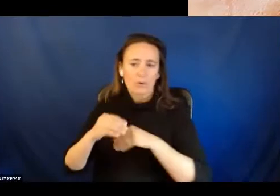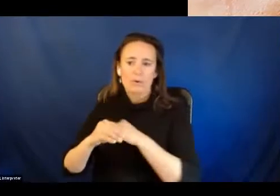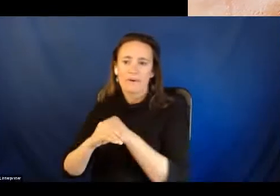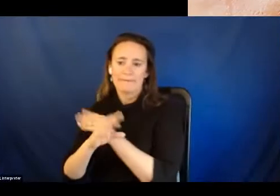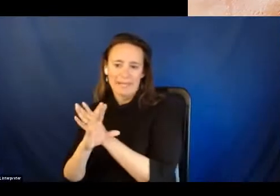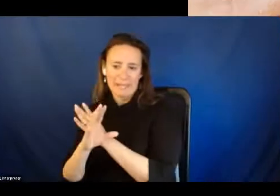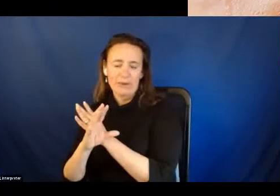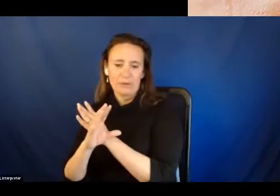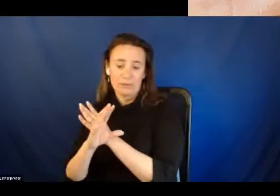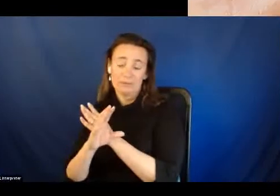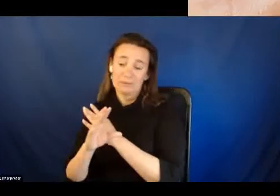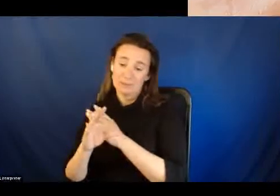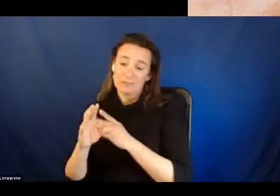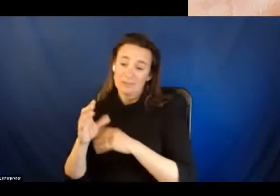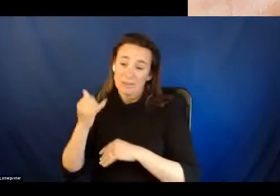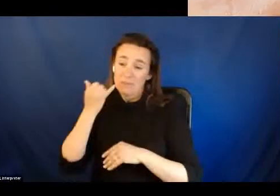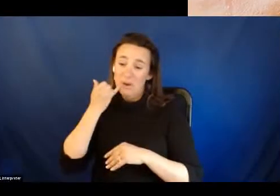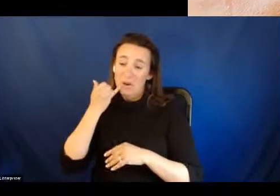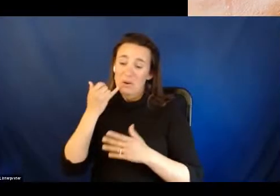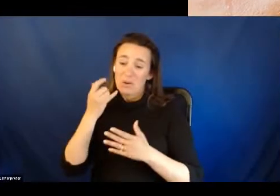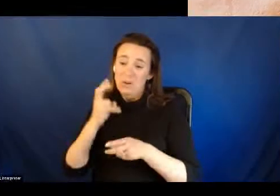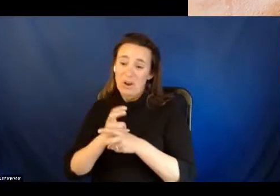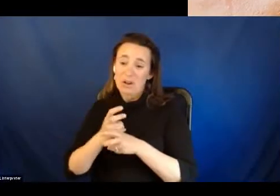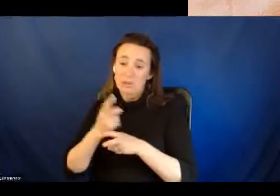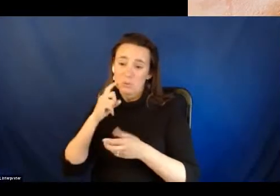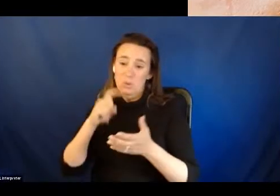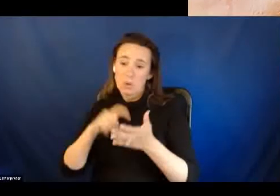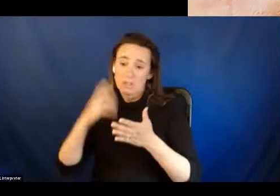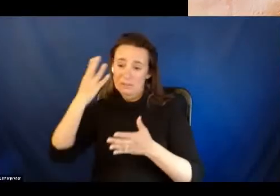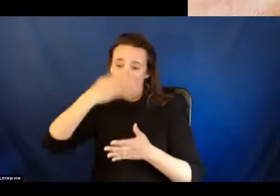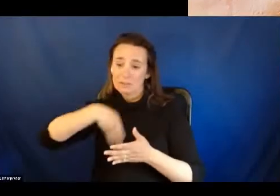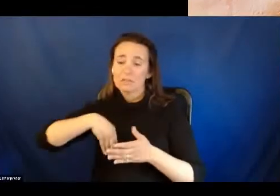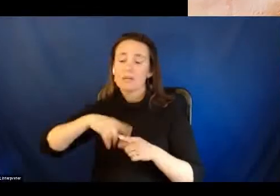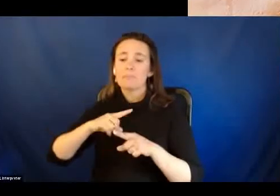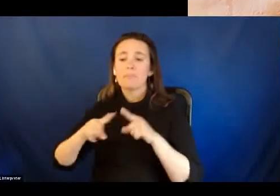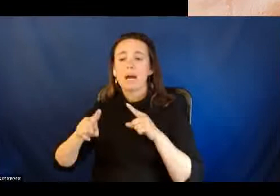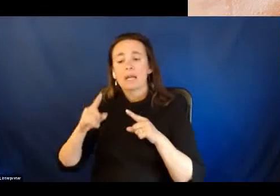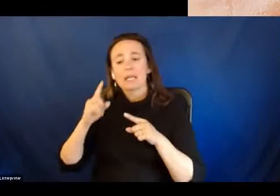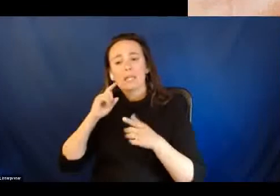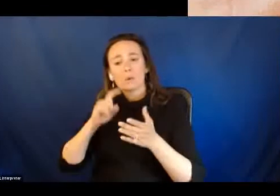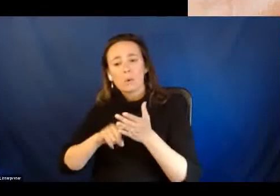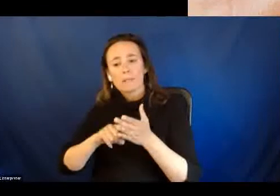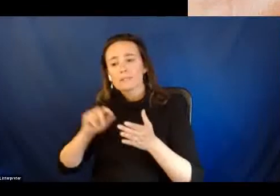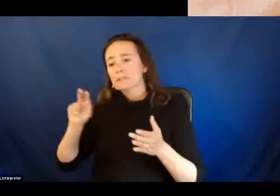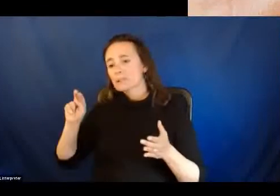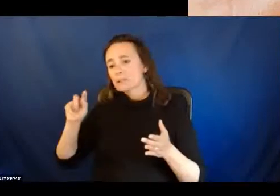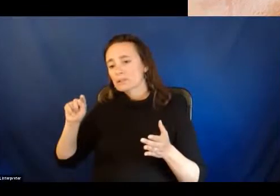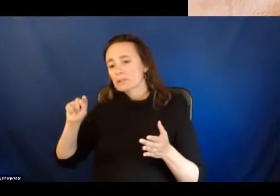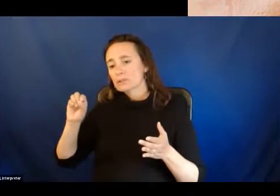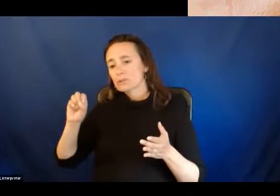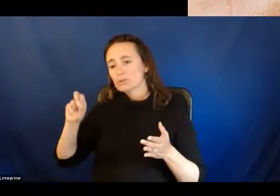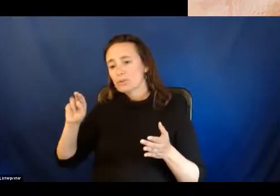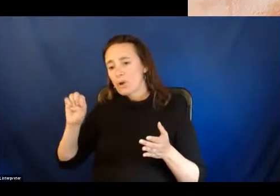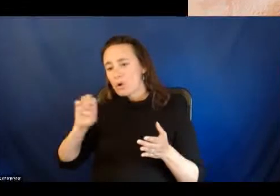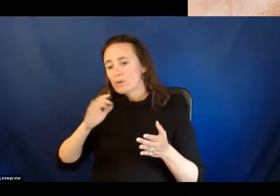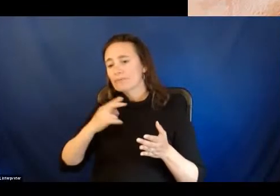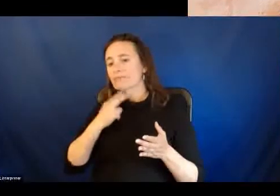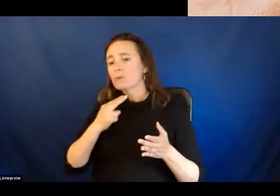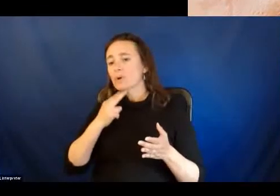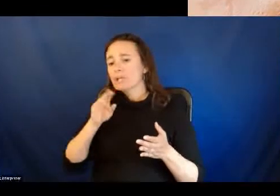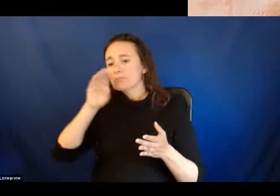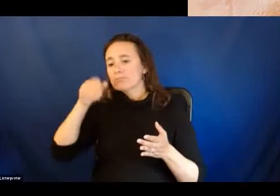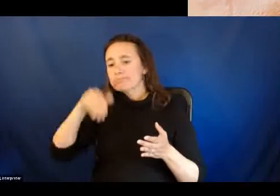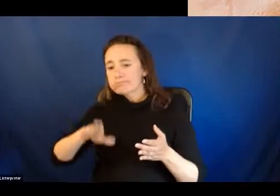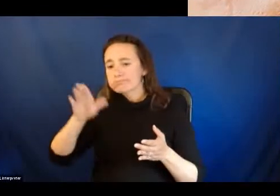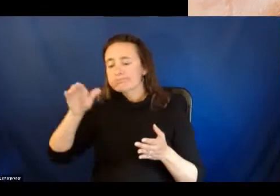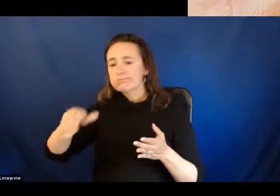notice over the phone, right? But we can also notice things like tone, right? We can notice things like the different volumes in people's voices. If they're